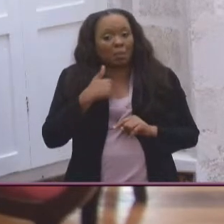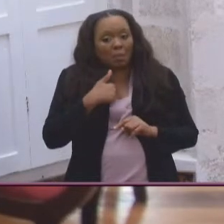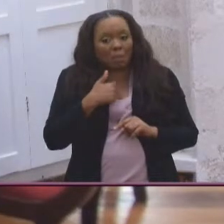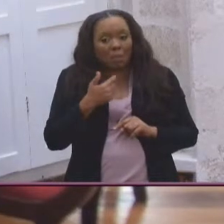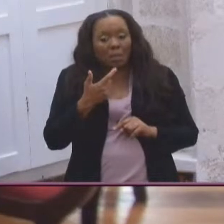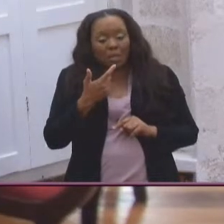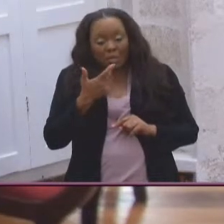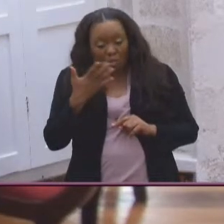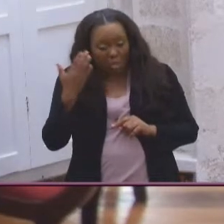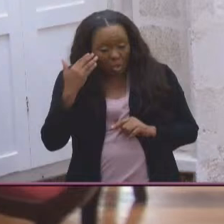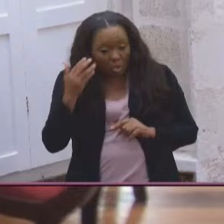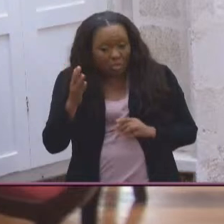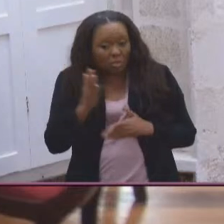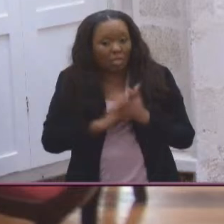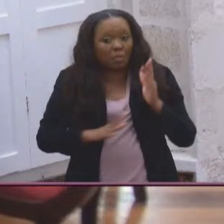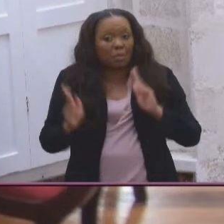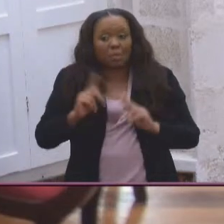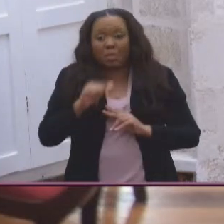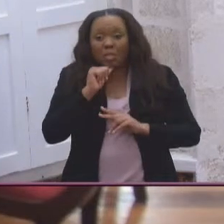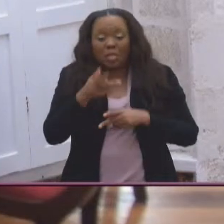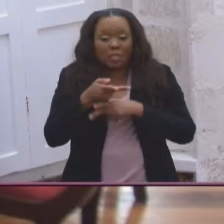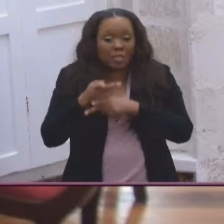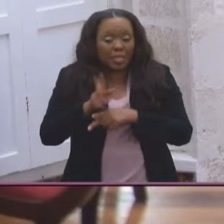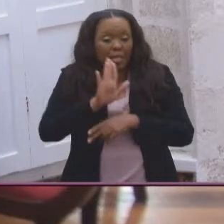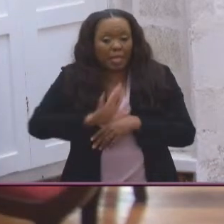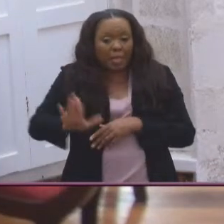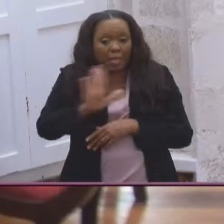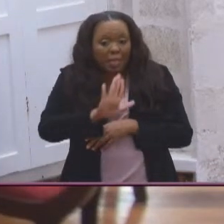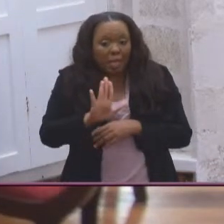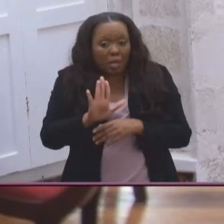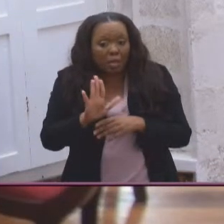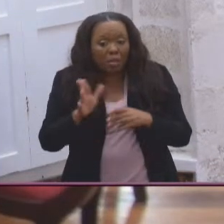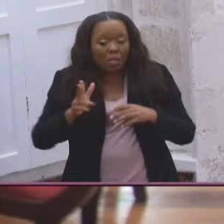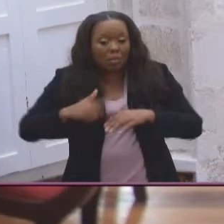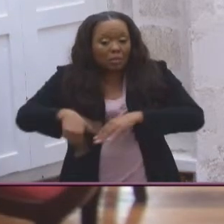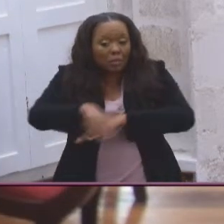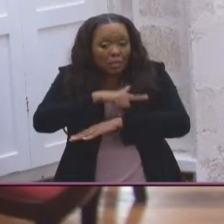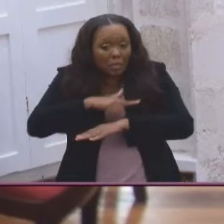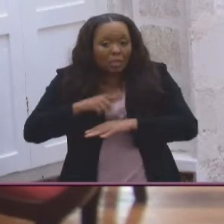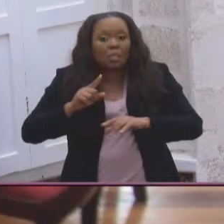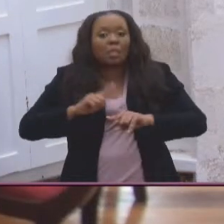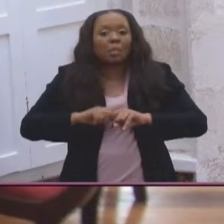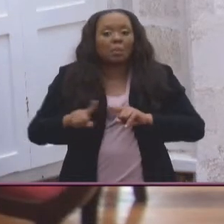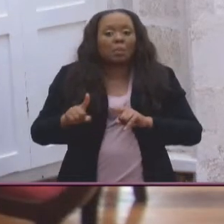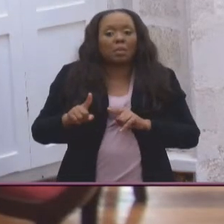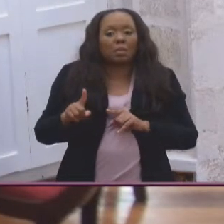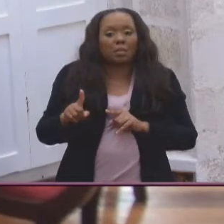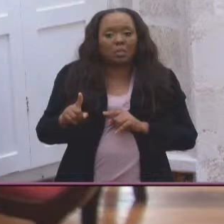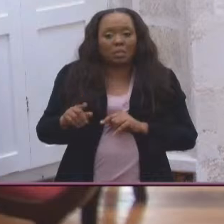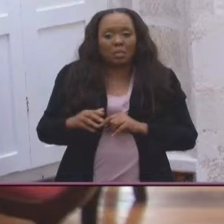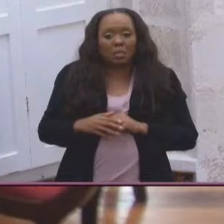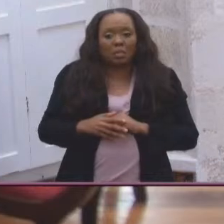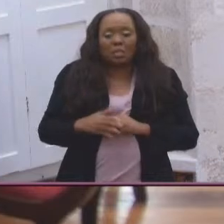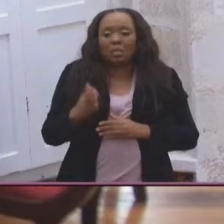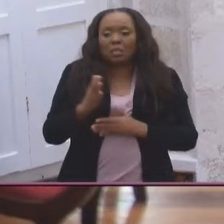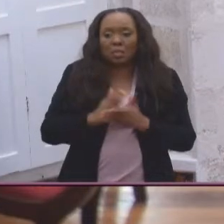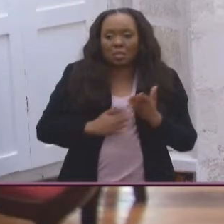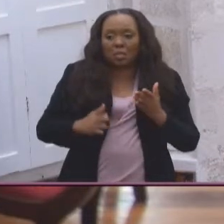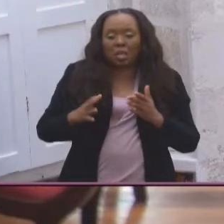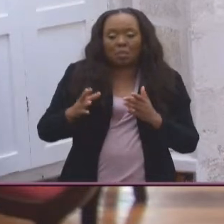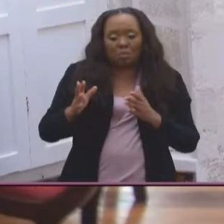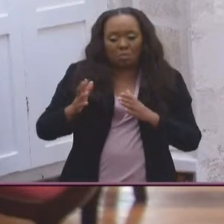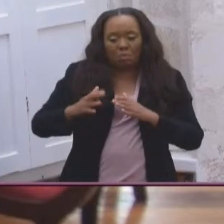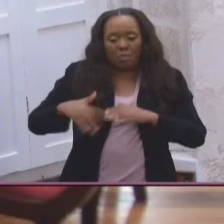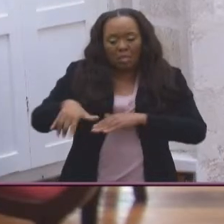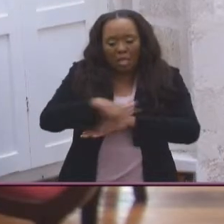their property. When I spoke about the government, I spoke about the properties being owned by the government, which